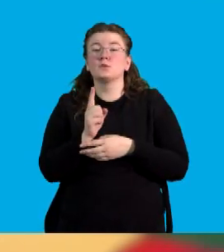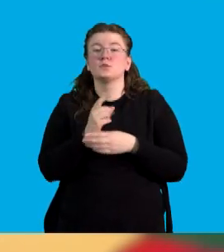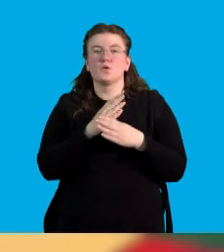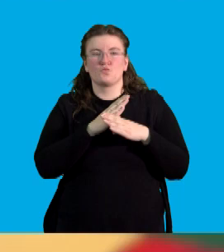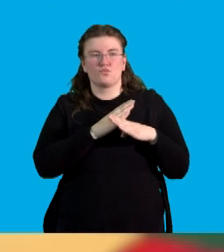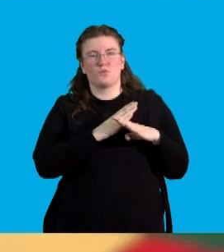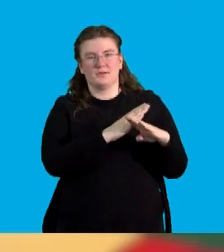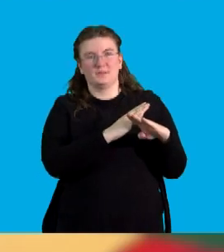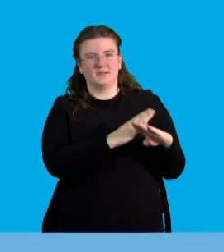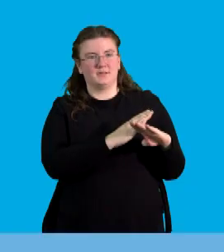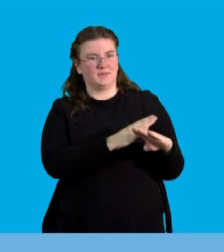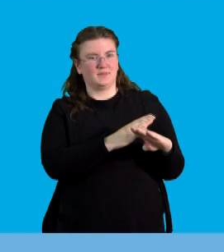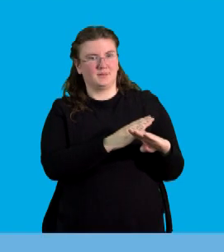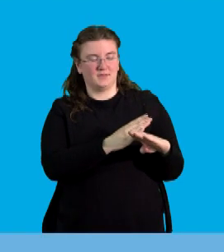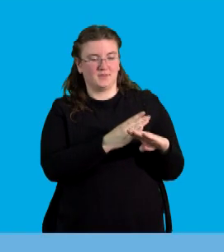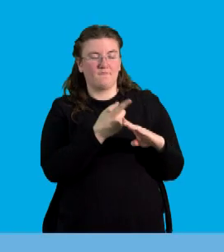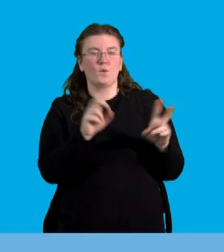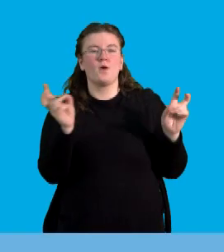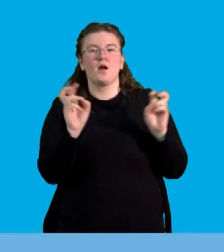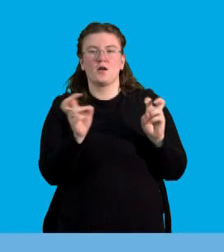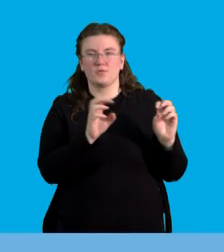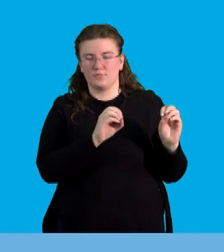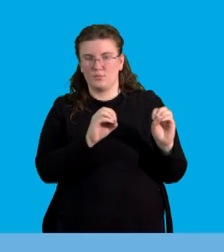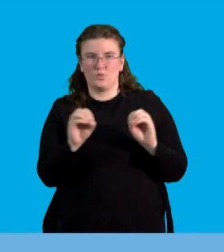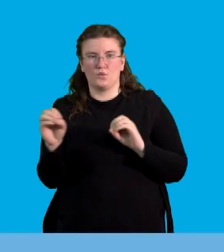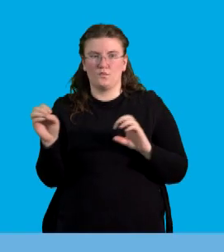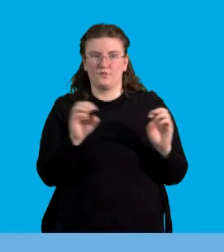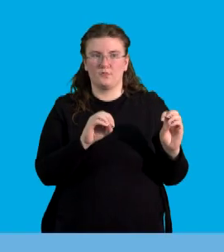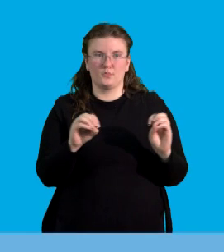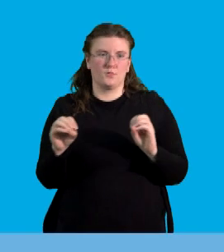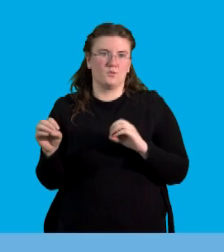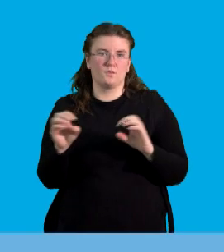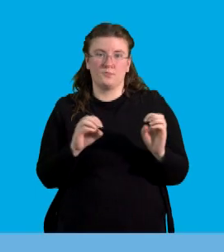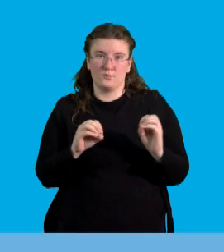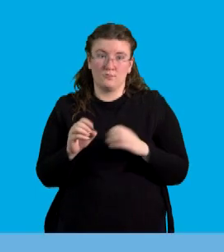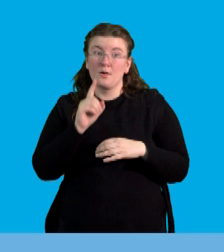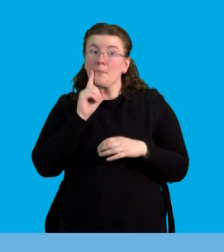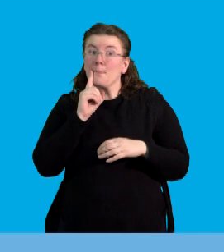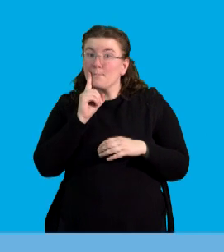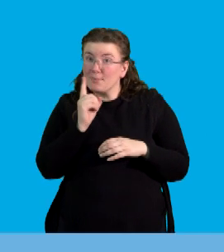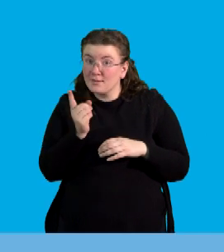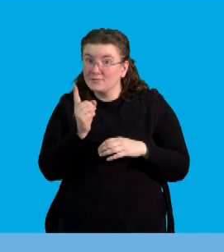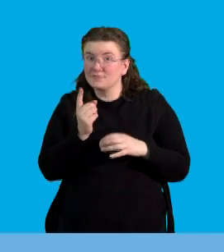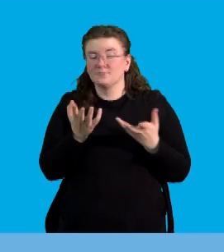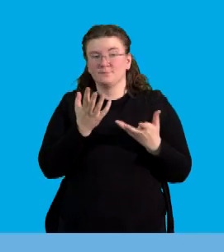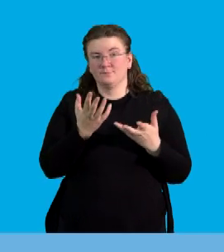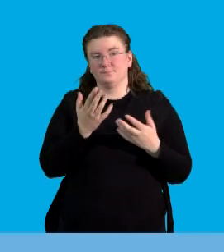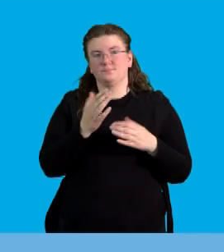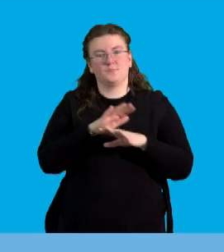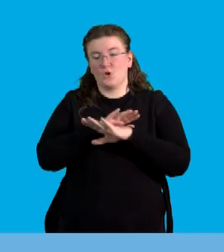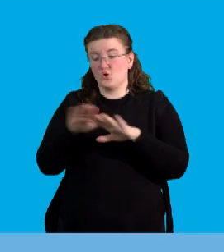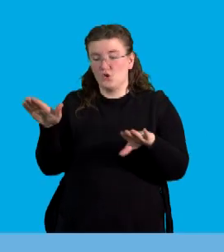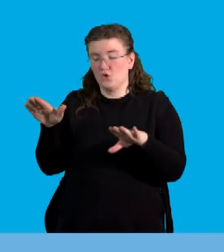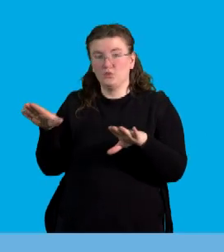now cause the resistance against the flow of the electric current. However, in insulators